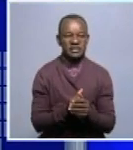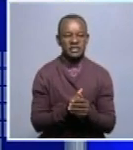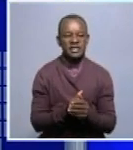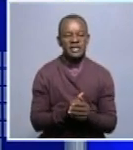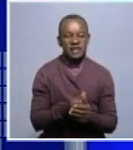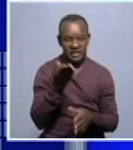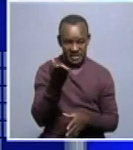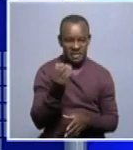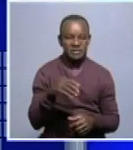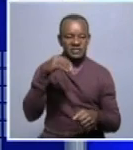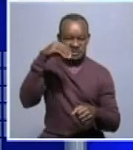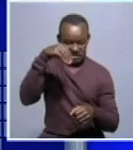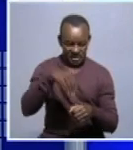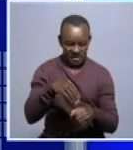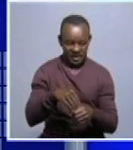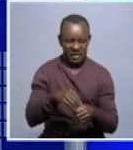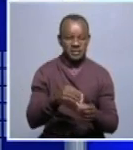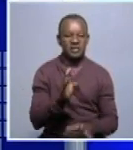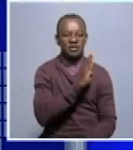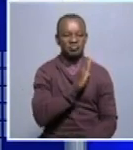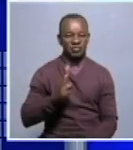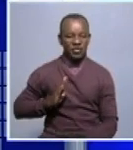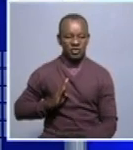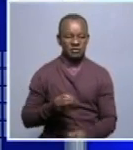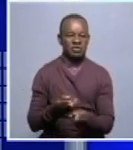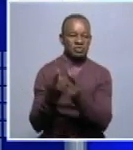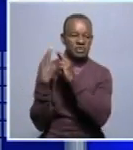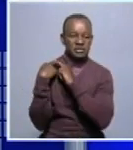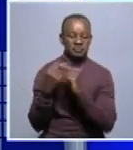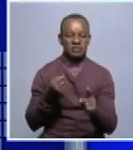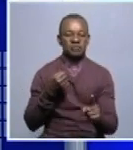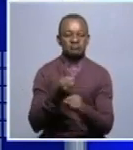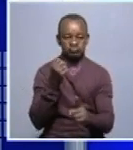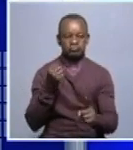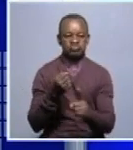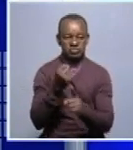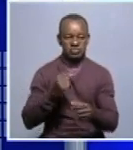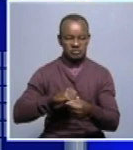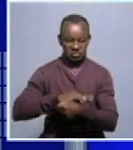Response, shedding a bit of light on the new COVID variant, which is being called the Delta